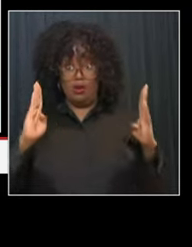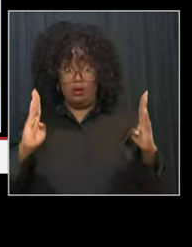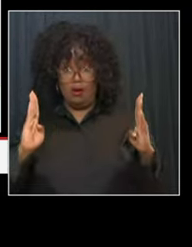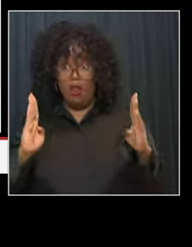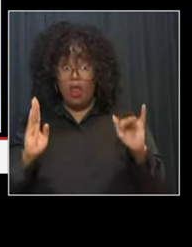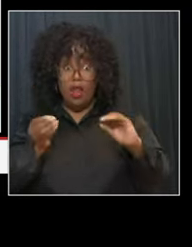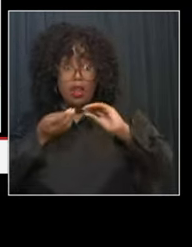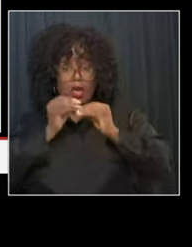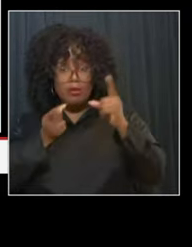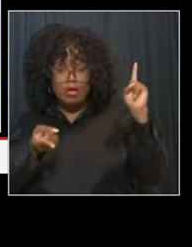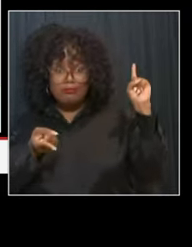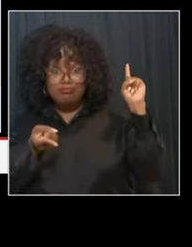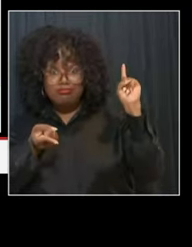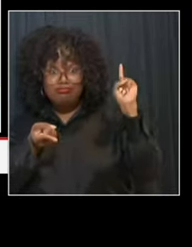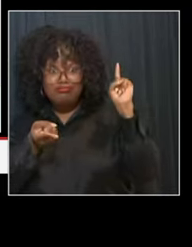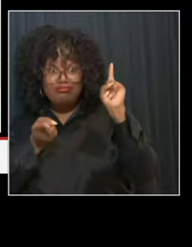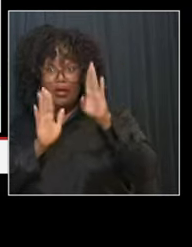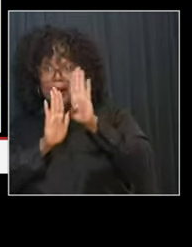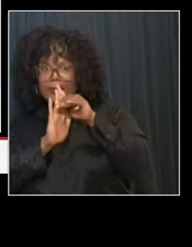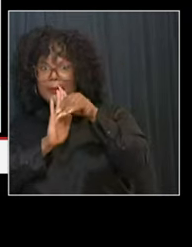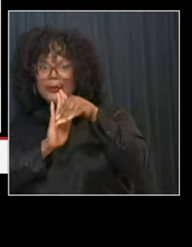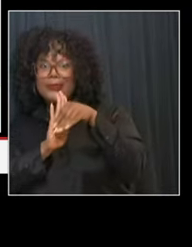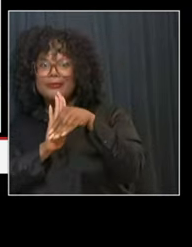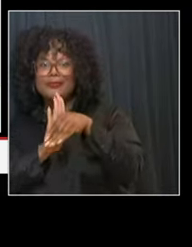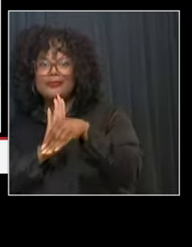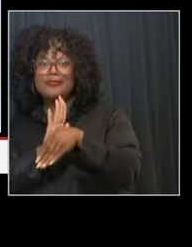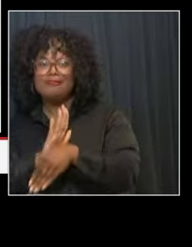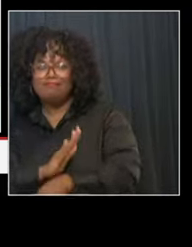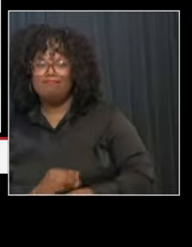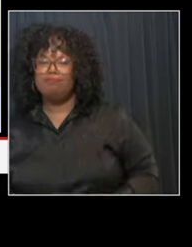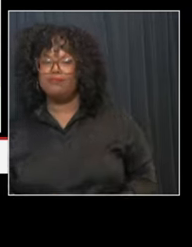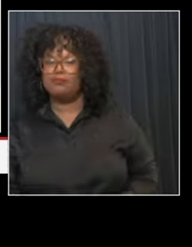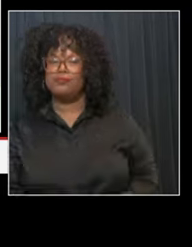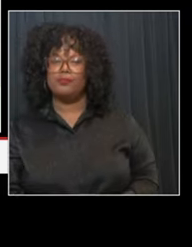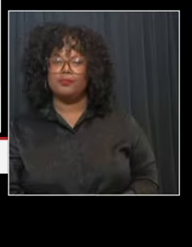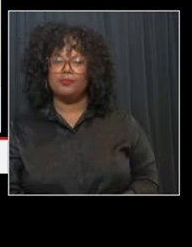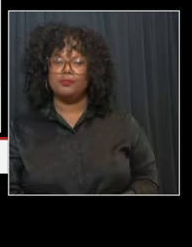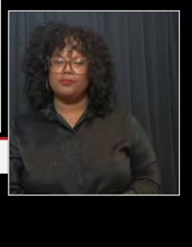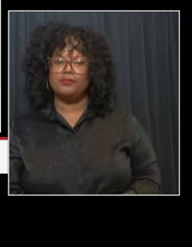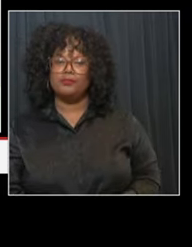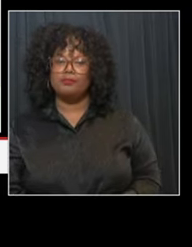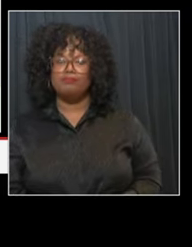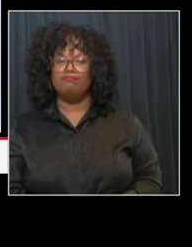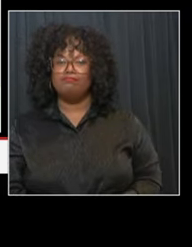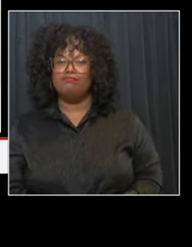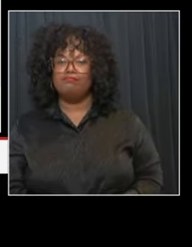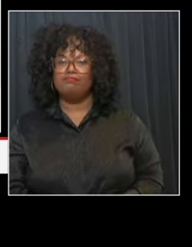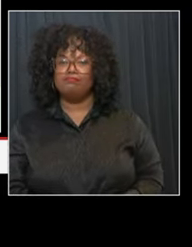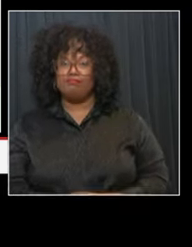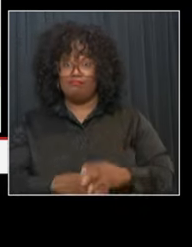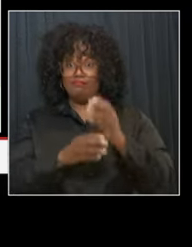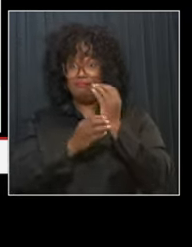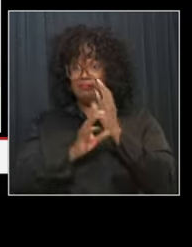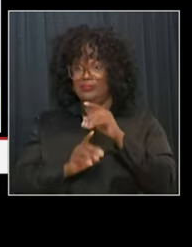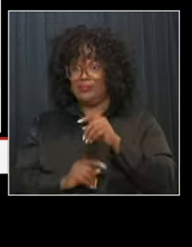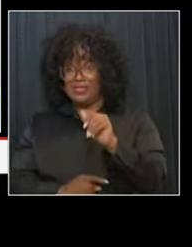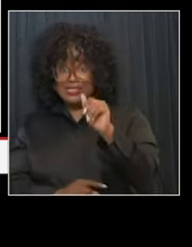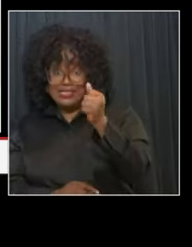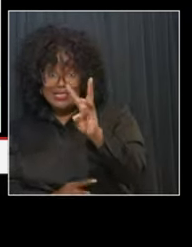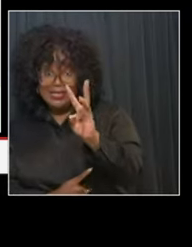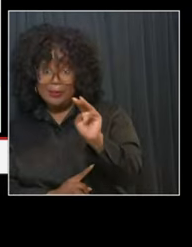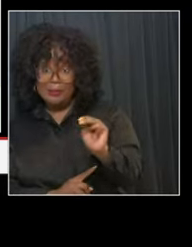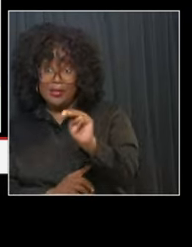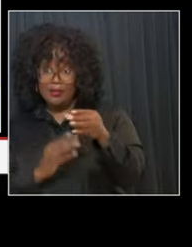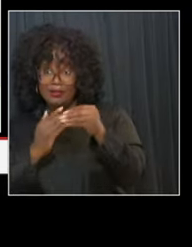represents close to $60 million for a replacement site for the federal city shelter known as CCNV. We are